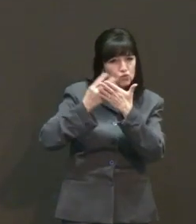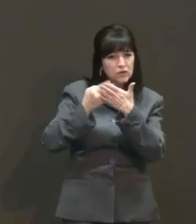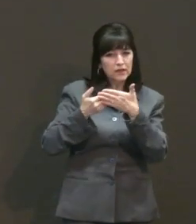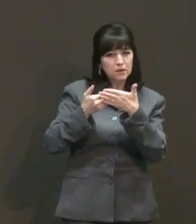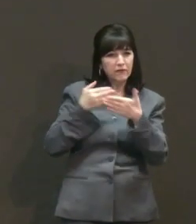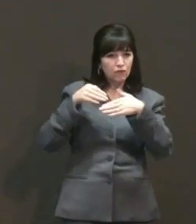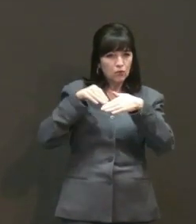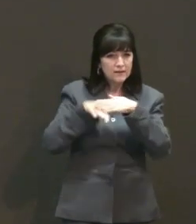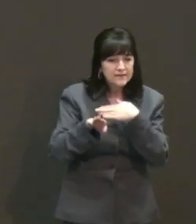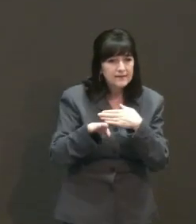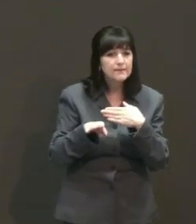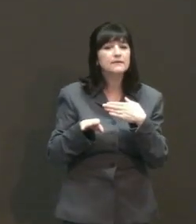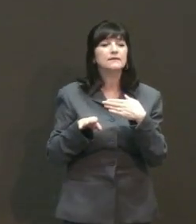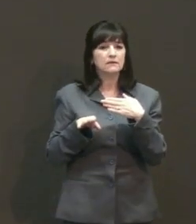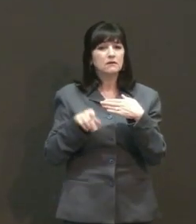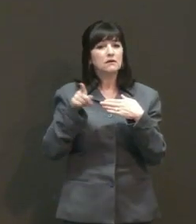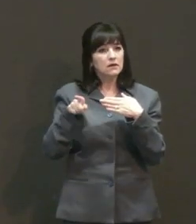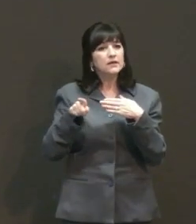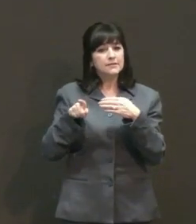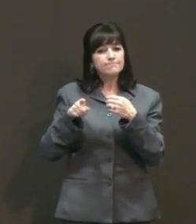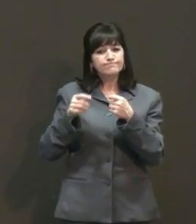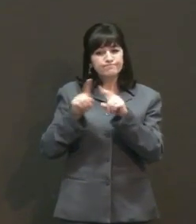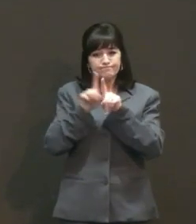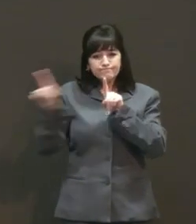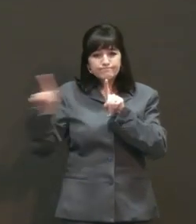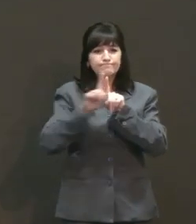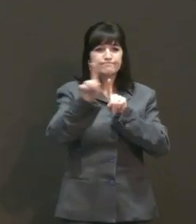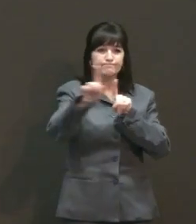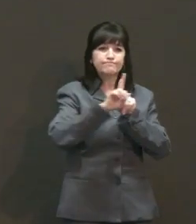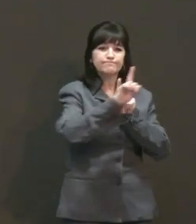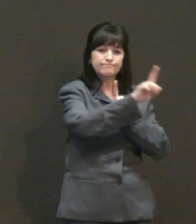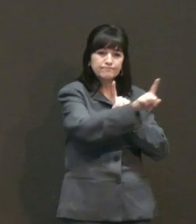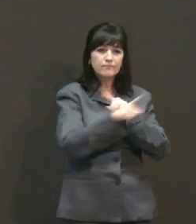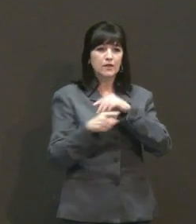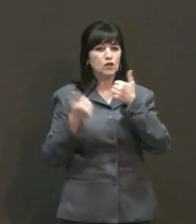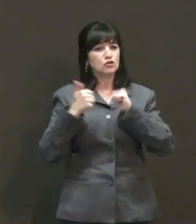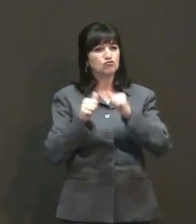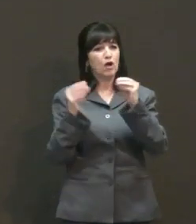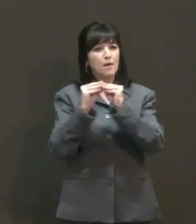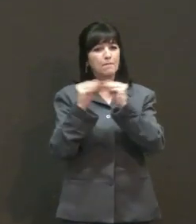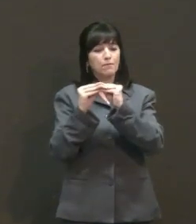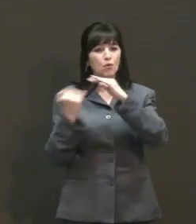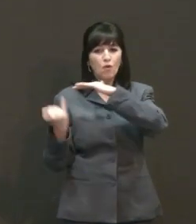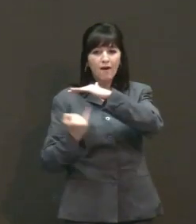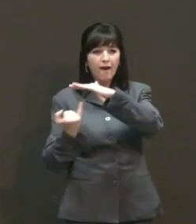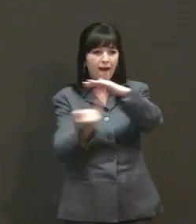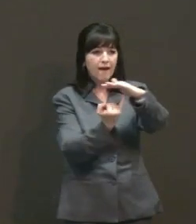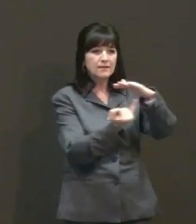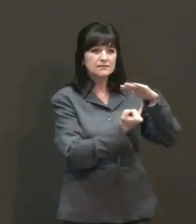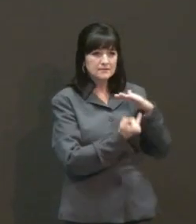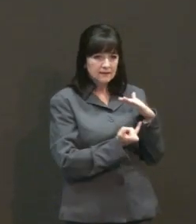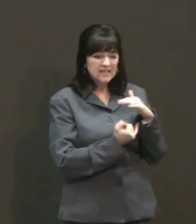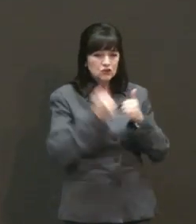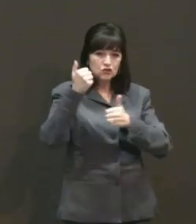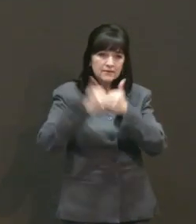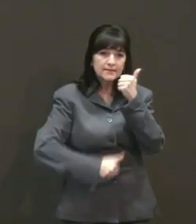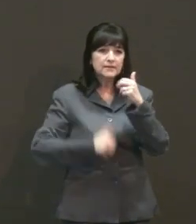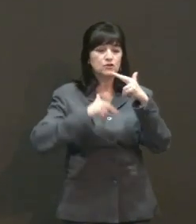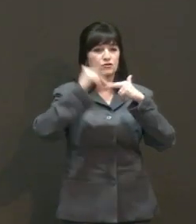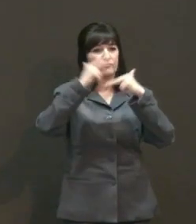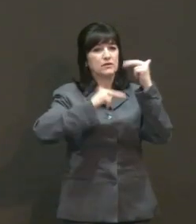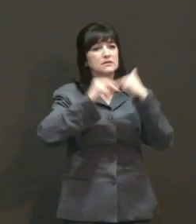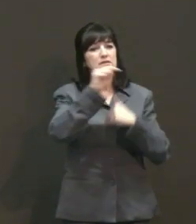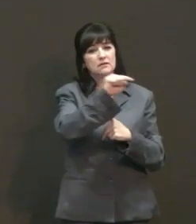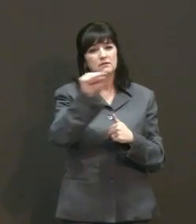infection control and isolation measures in place in each facility. And if not, we want to assist them